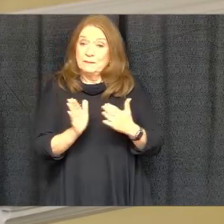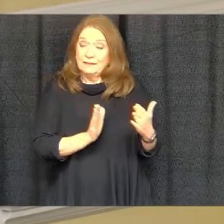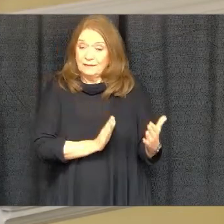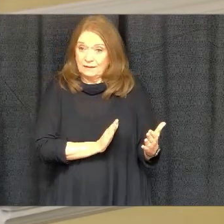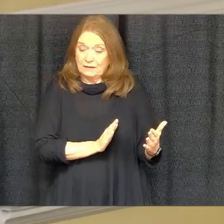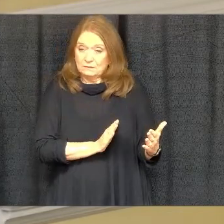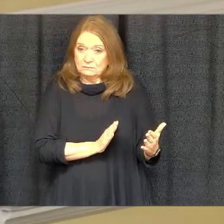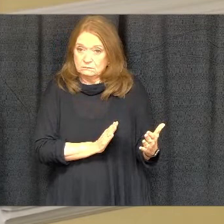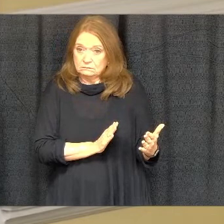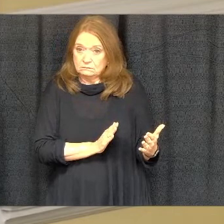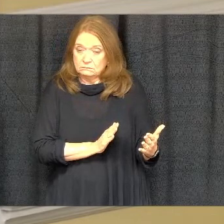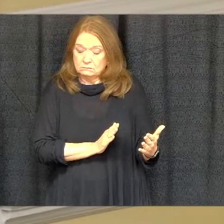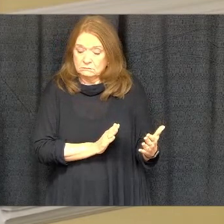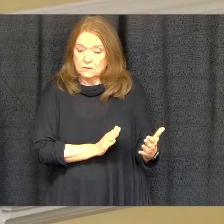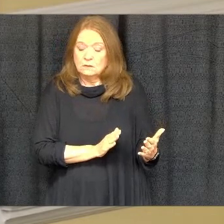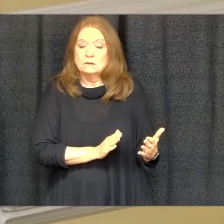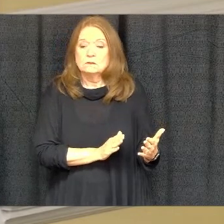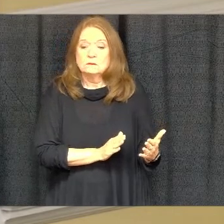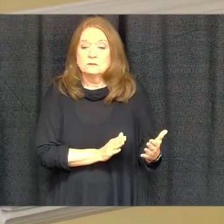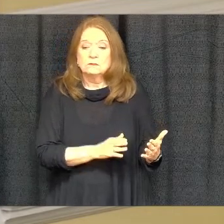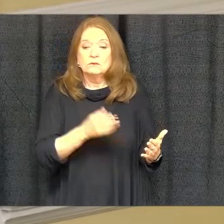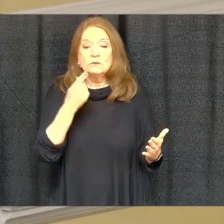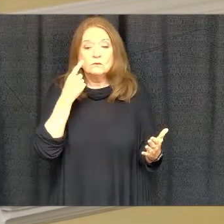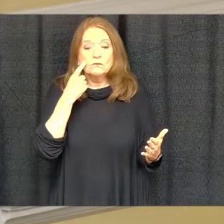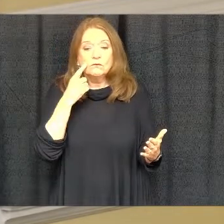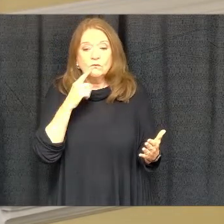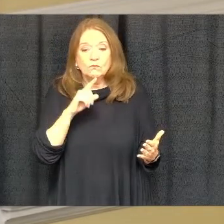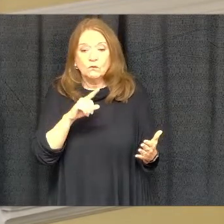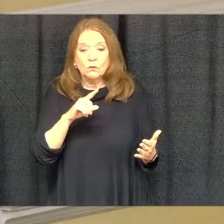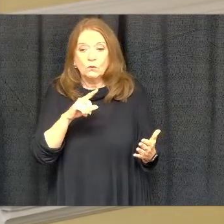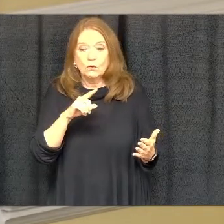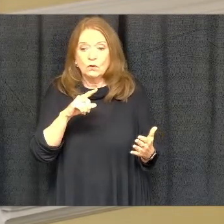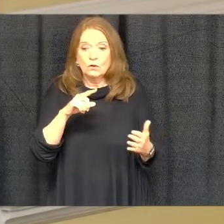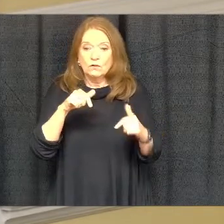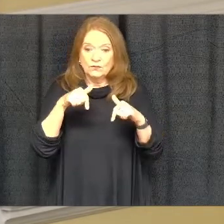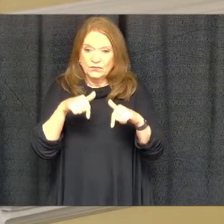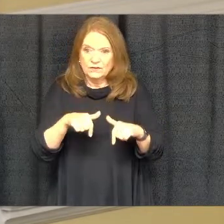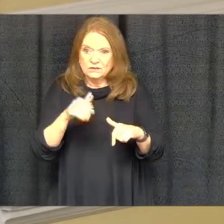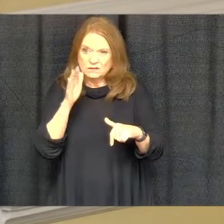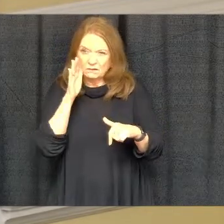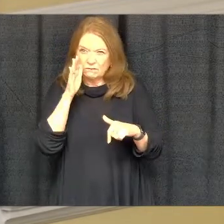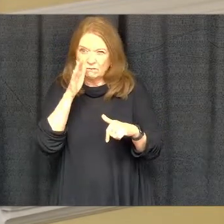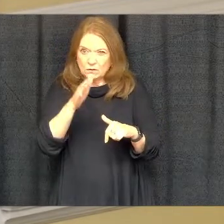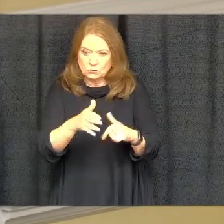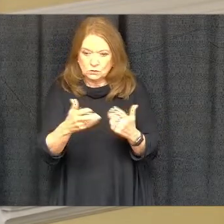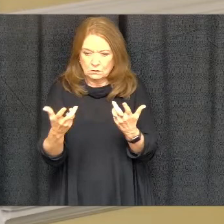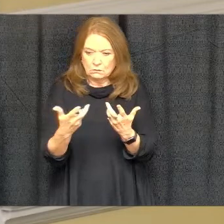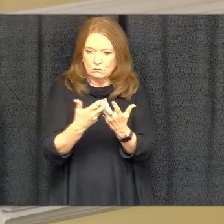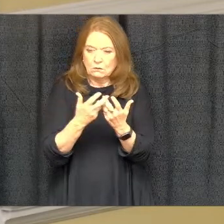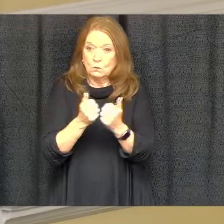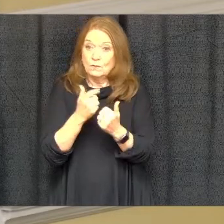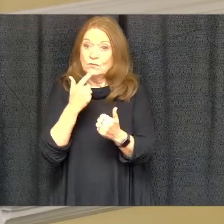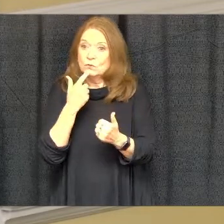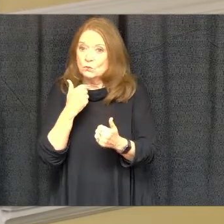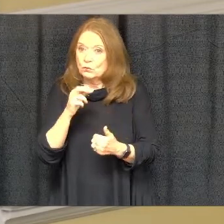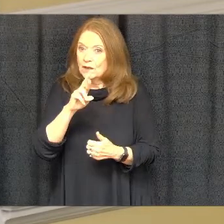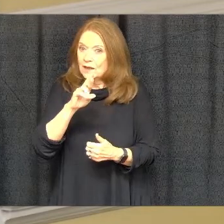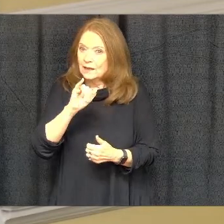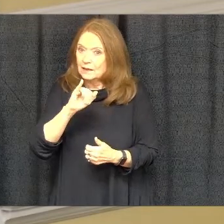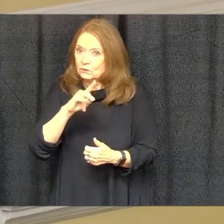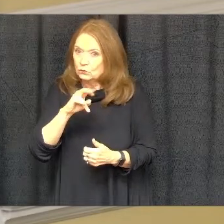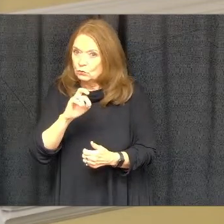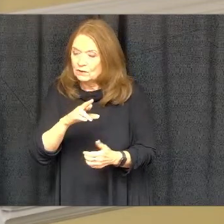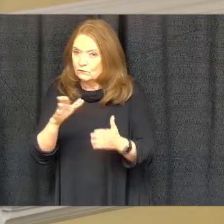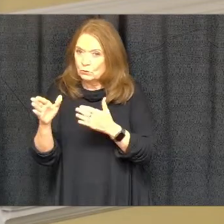in place to get this eventually in line with the Red River Plan?